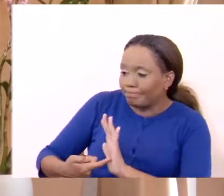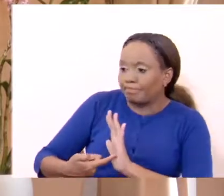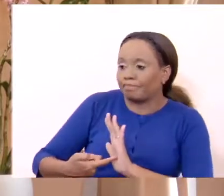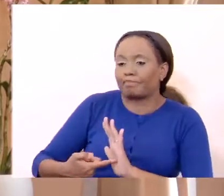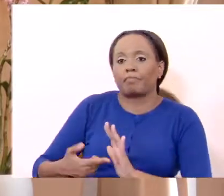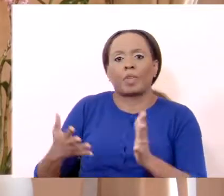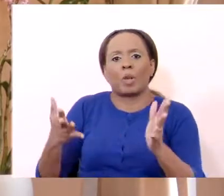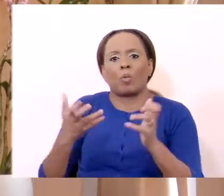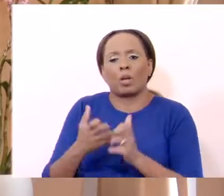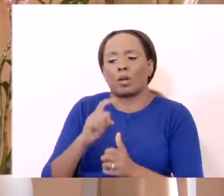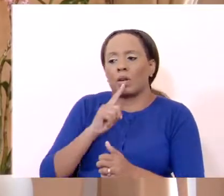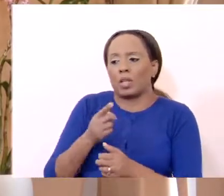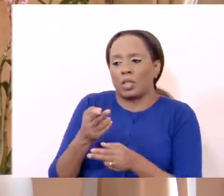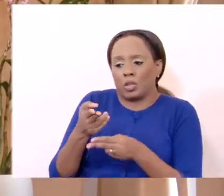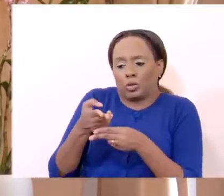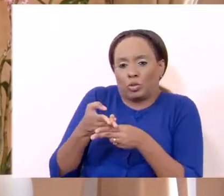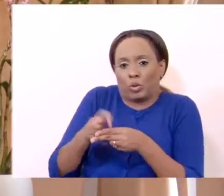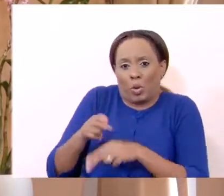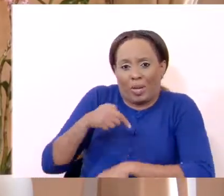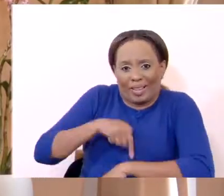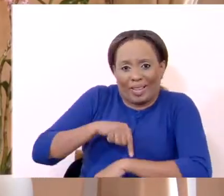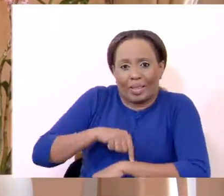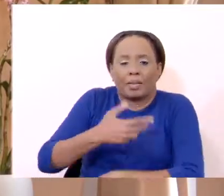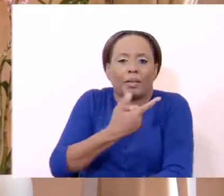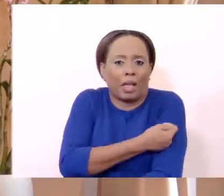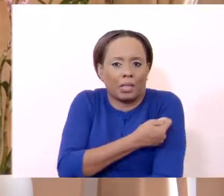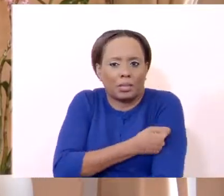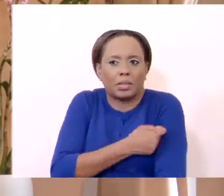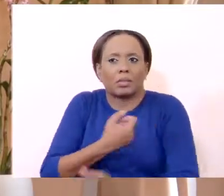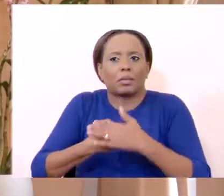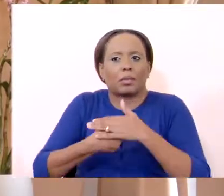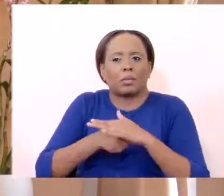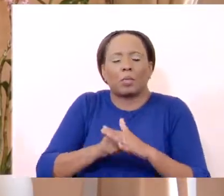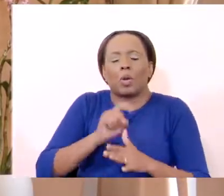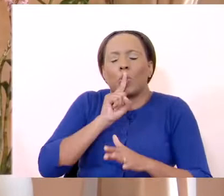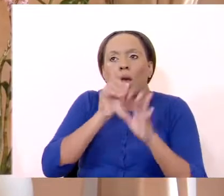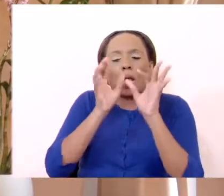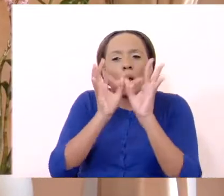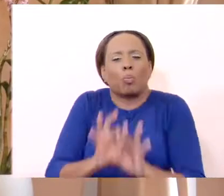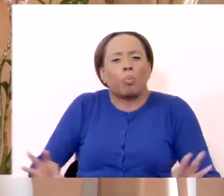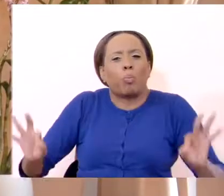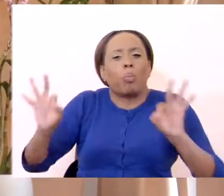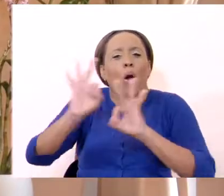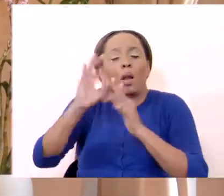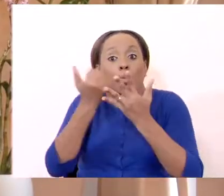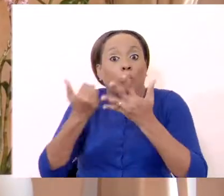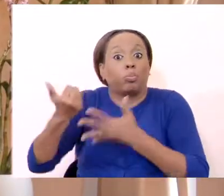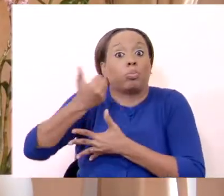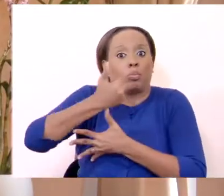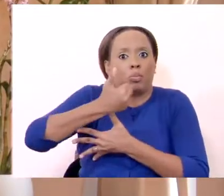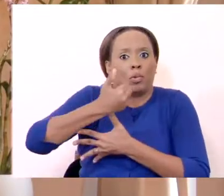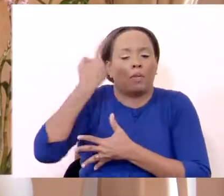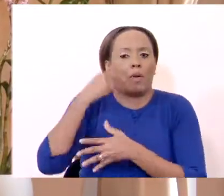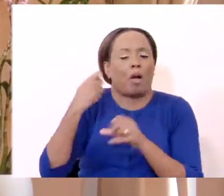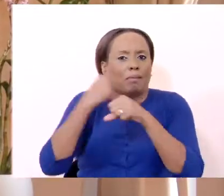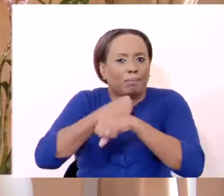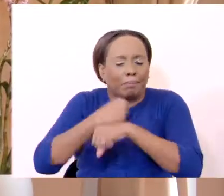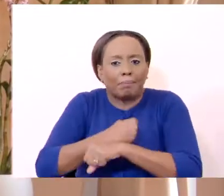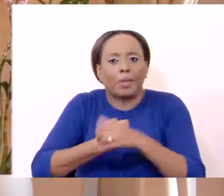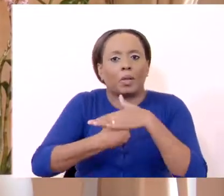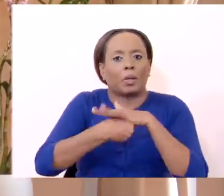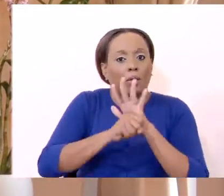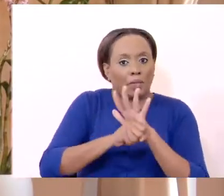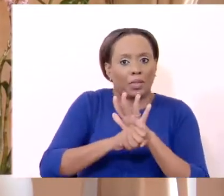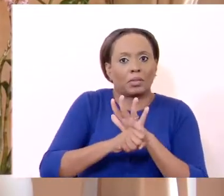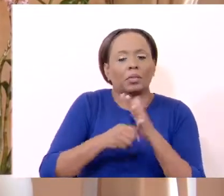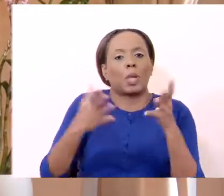short a period of time as possible, because this is considered also to be very, very critical to our fight against COVID